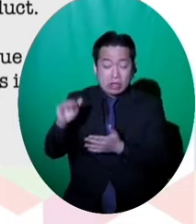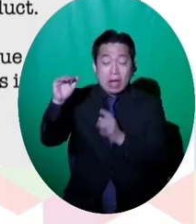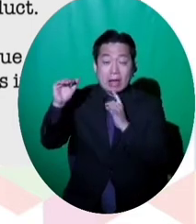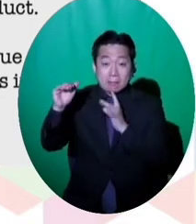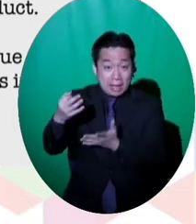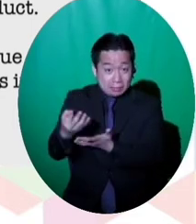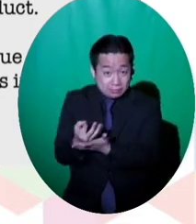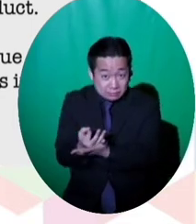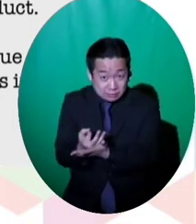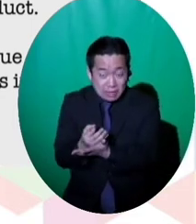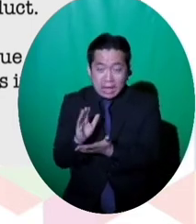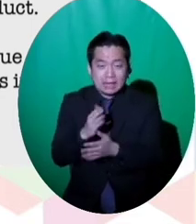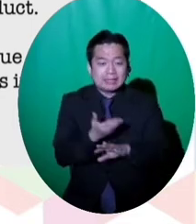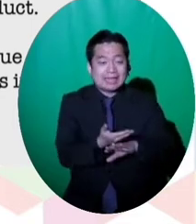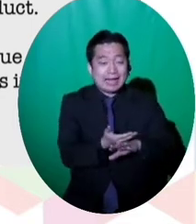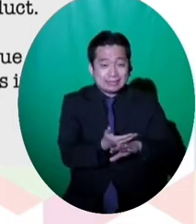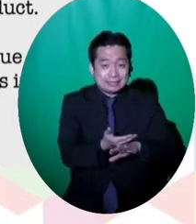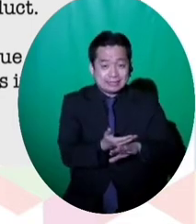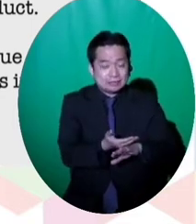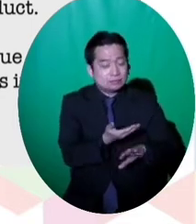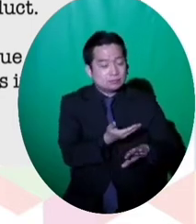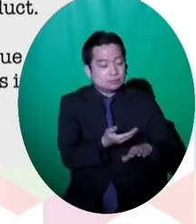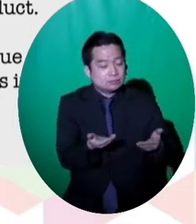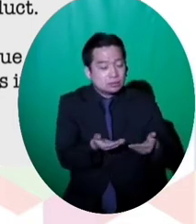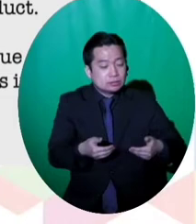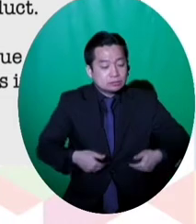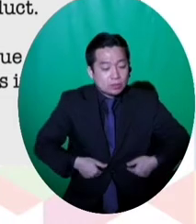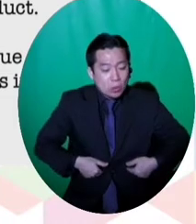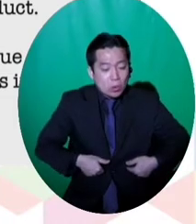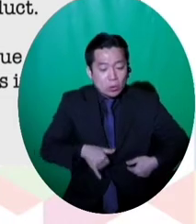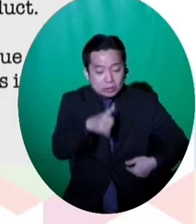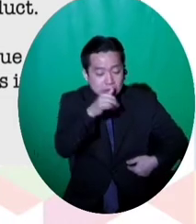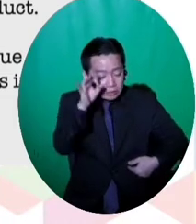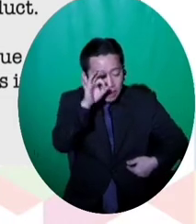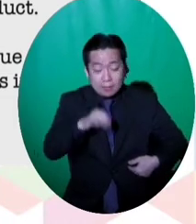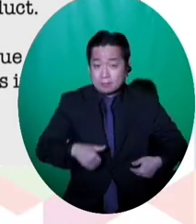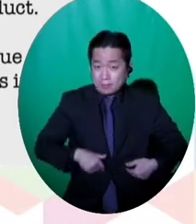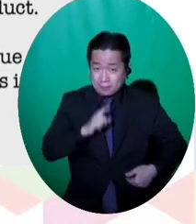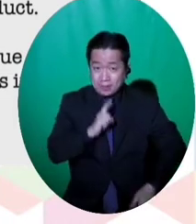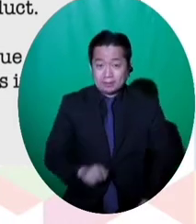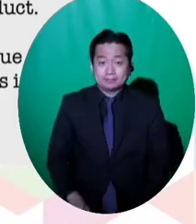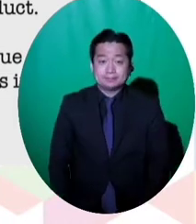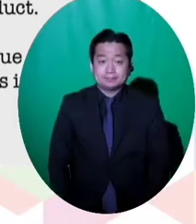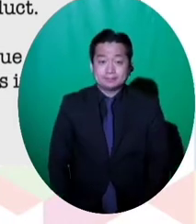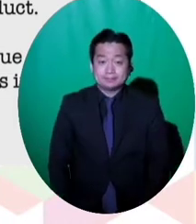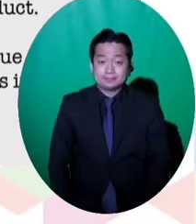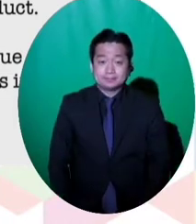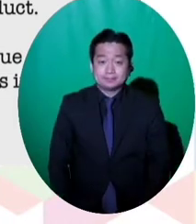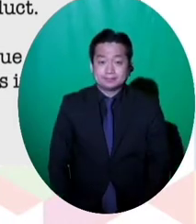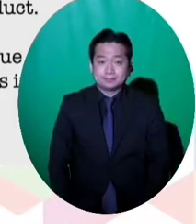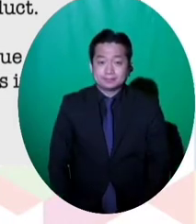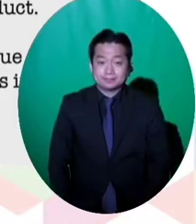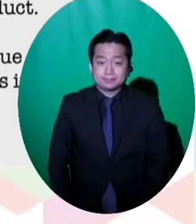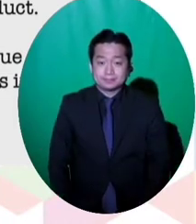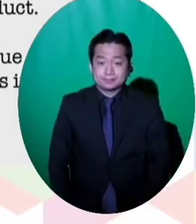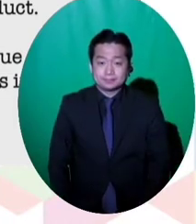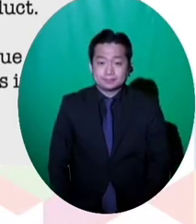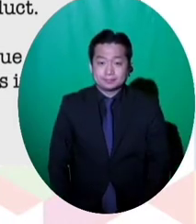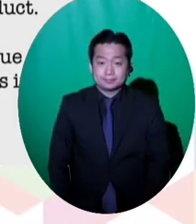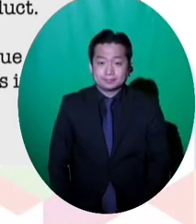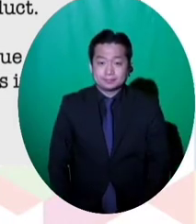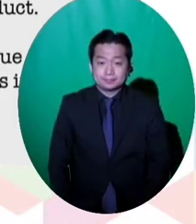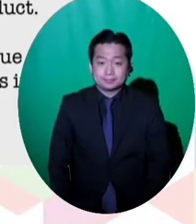and also the extrinsic value, that is the long run economic value, of producing and developing and maintaining